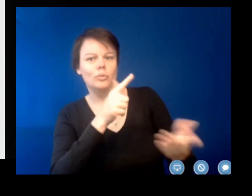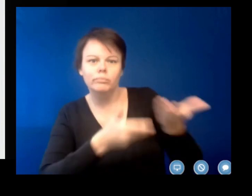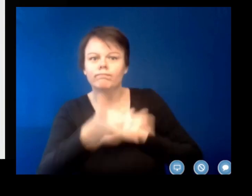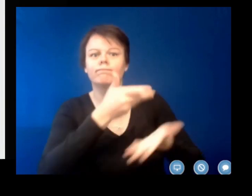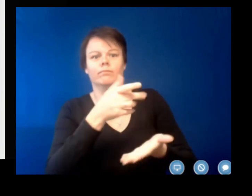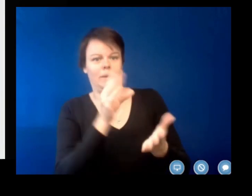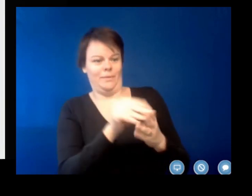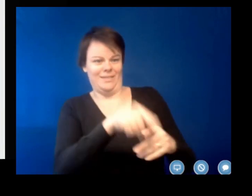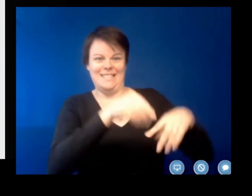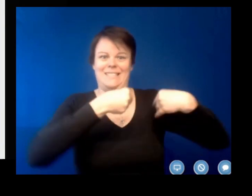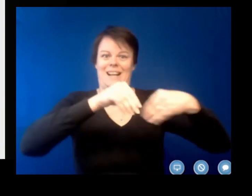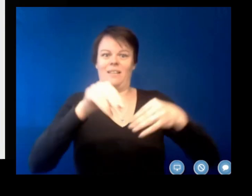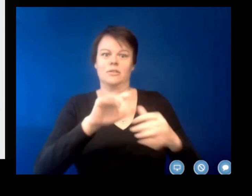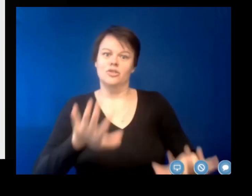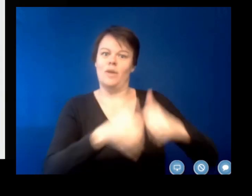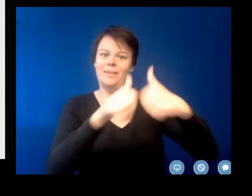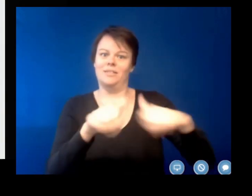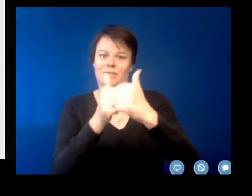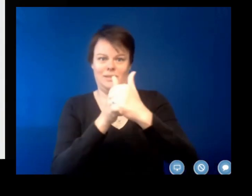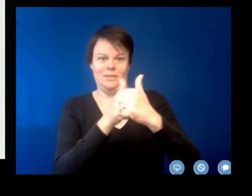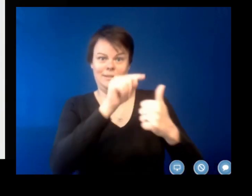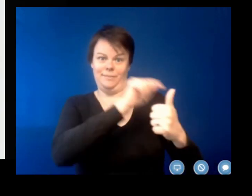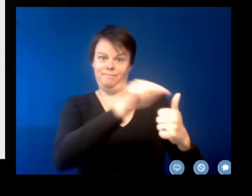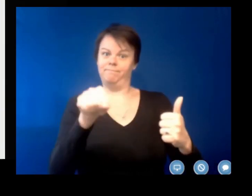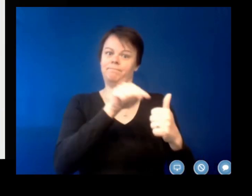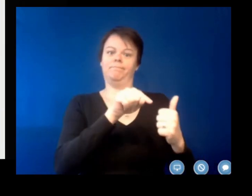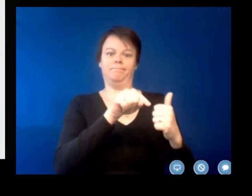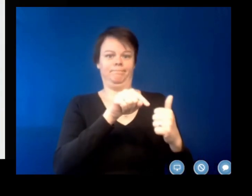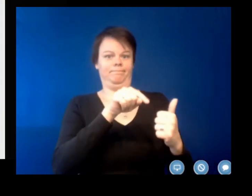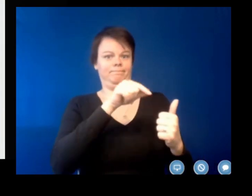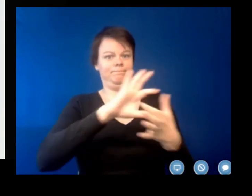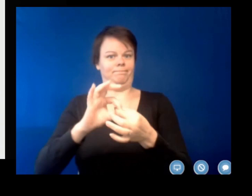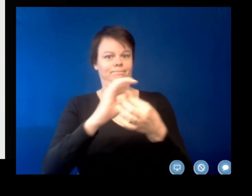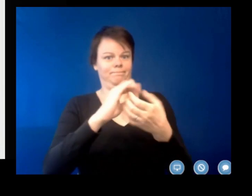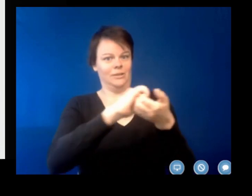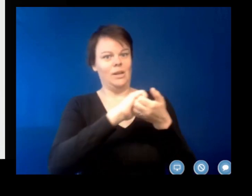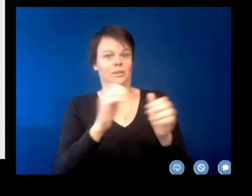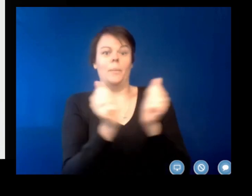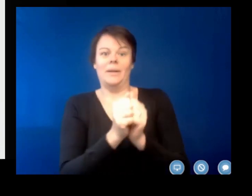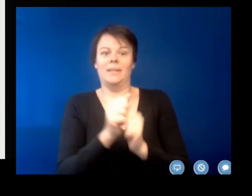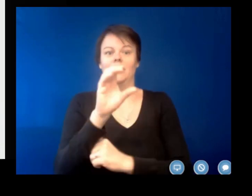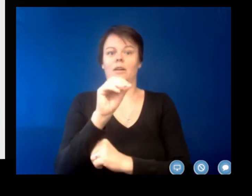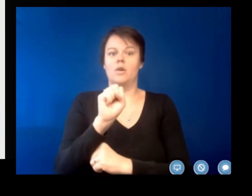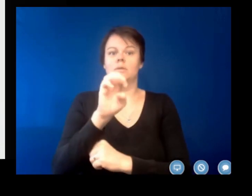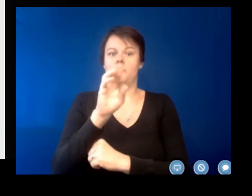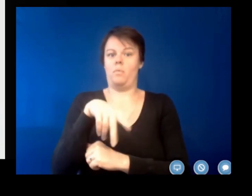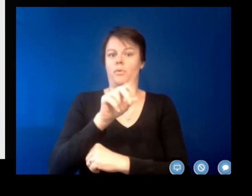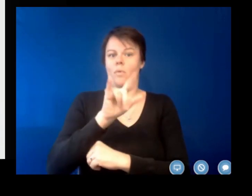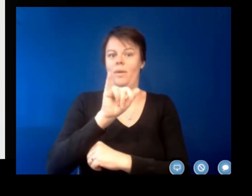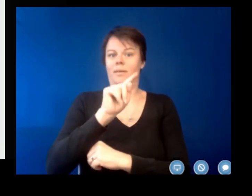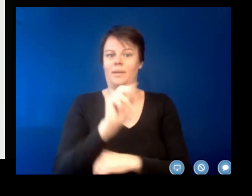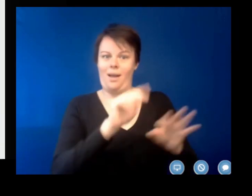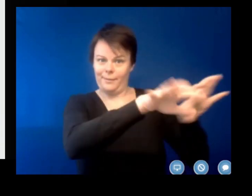and socially cold towards those people they do not know, and they are not